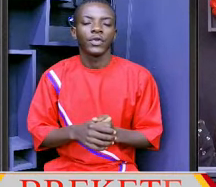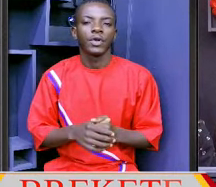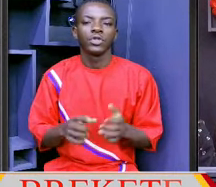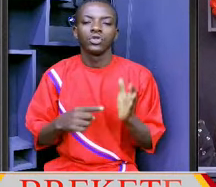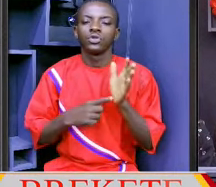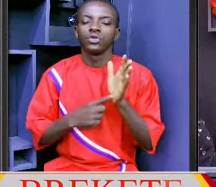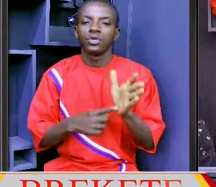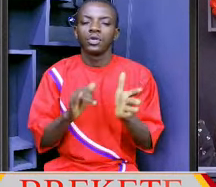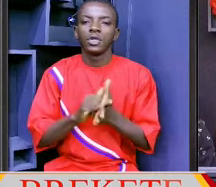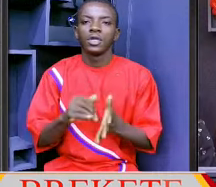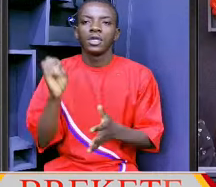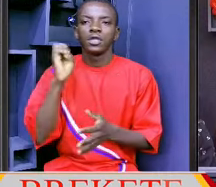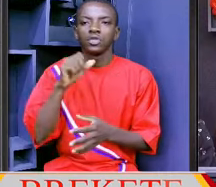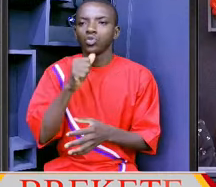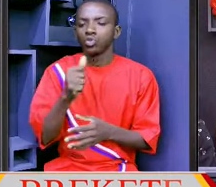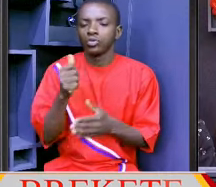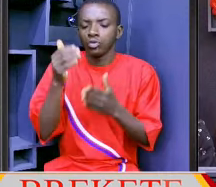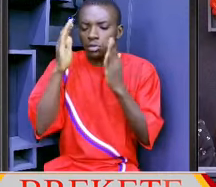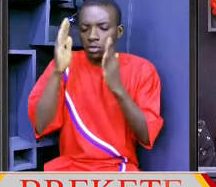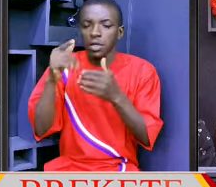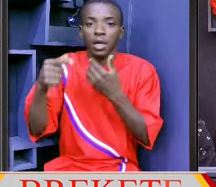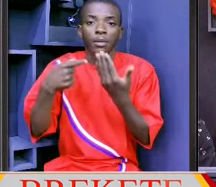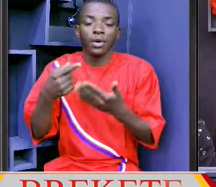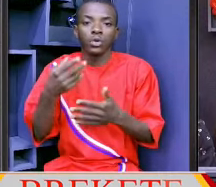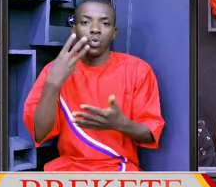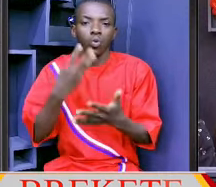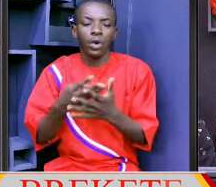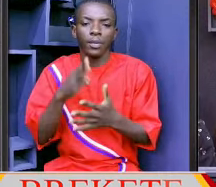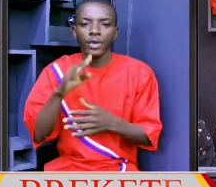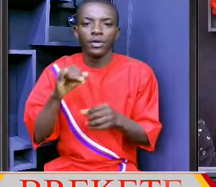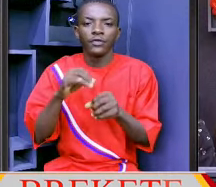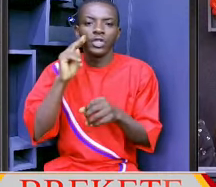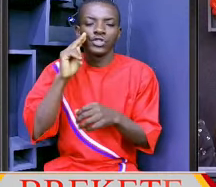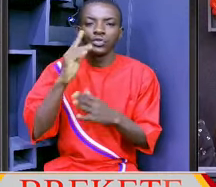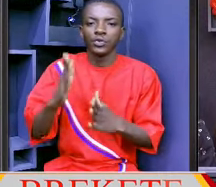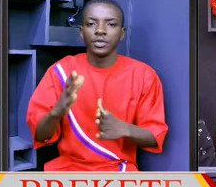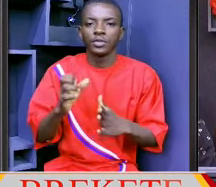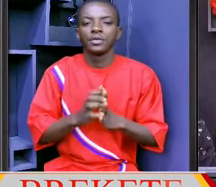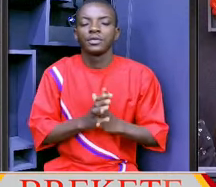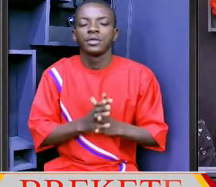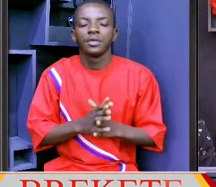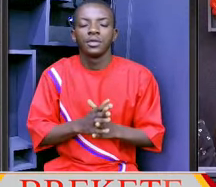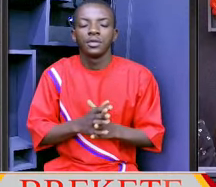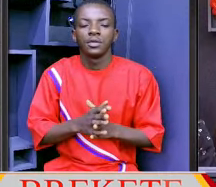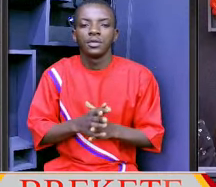It shows that he is not concerned about the well-being of Nigerians.